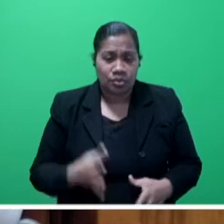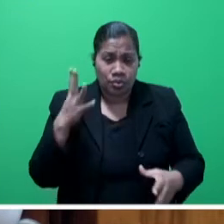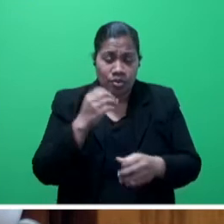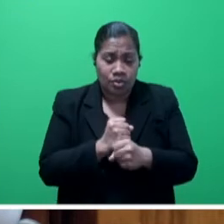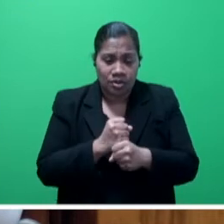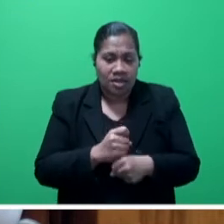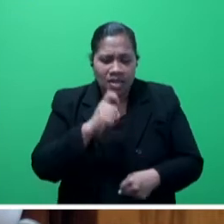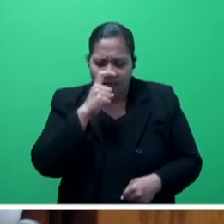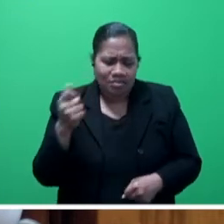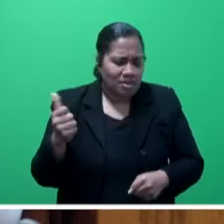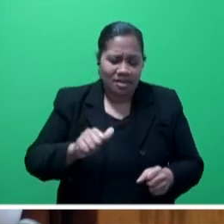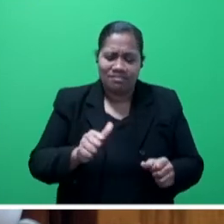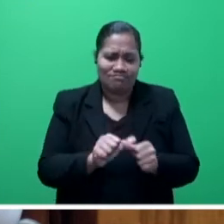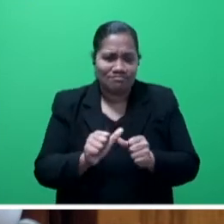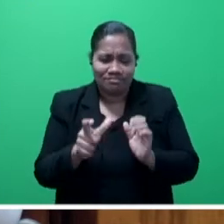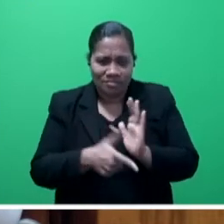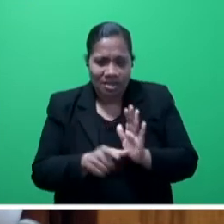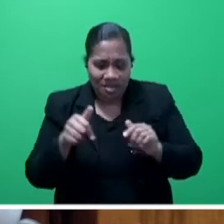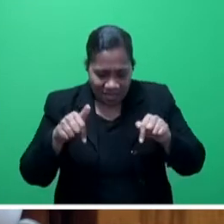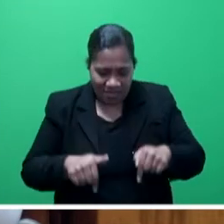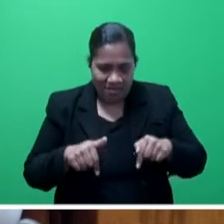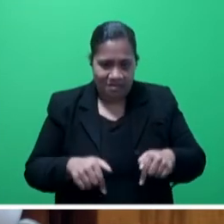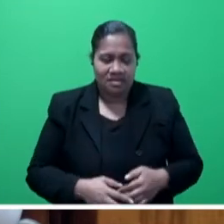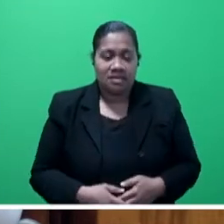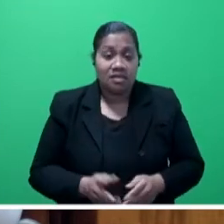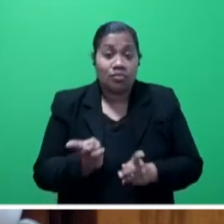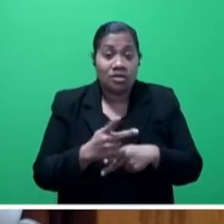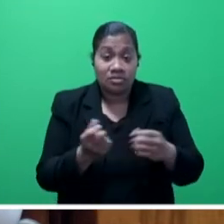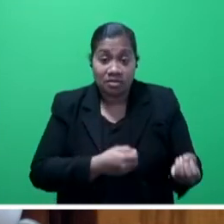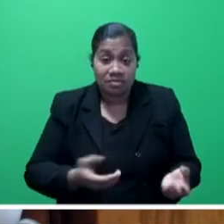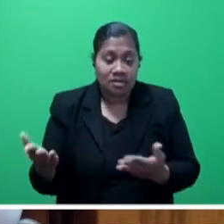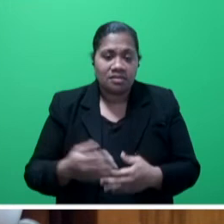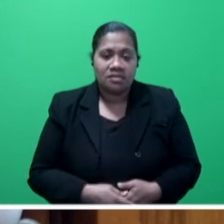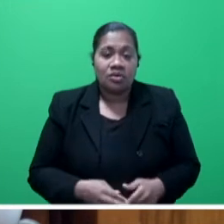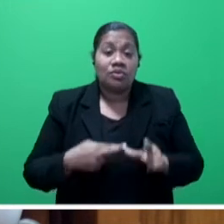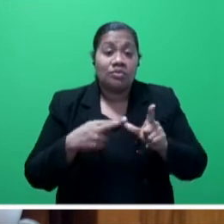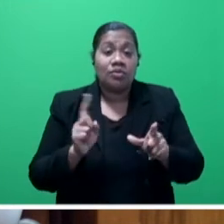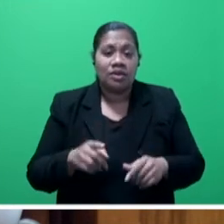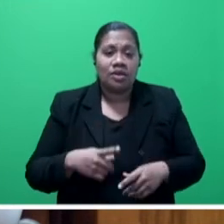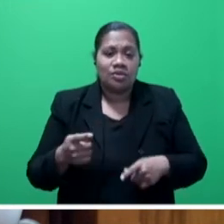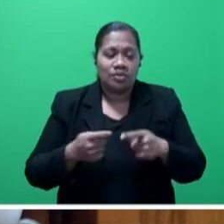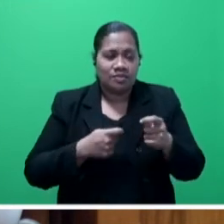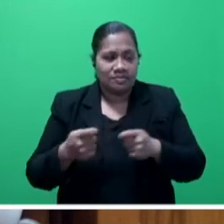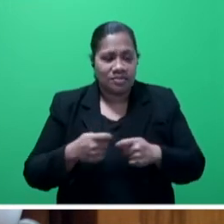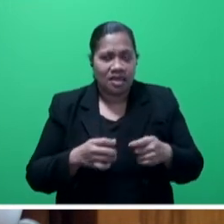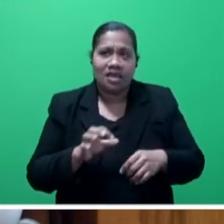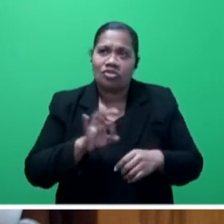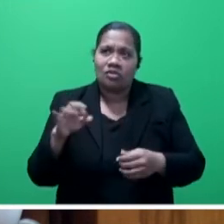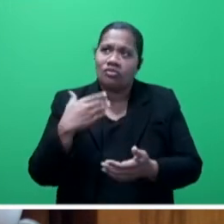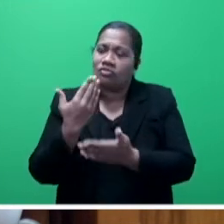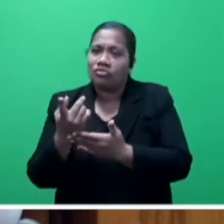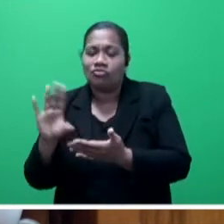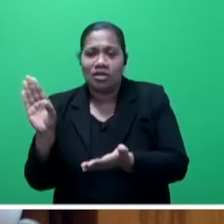to get into commercial agriculture, but production and supply should be in response to market signals rather than grants and subsidies. The